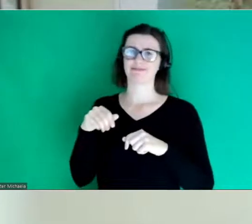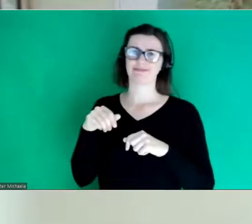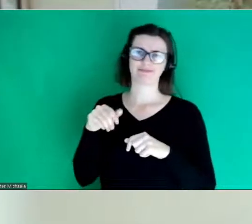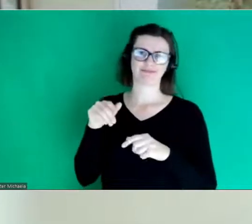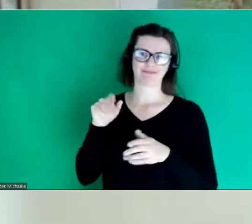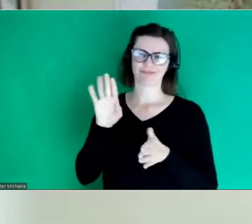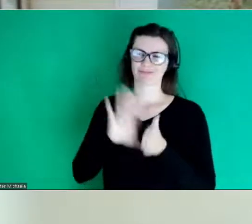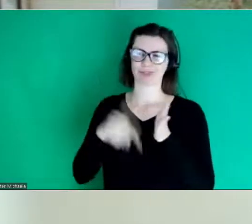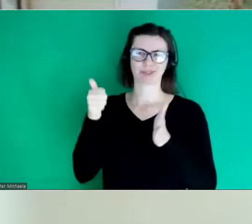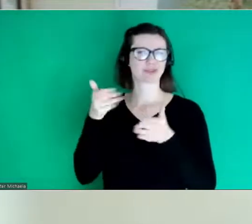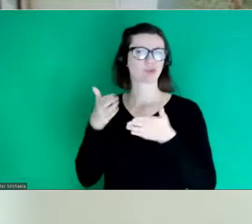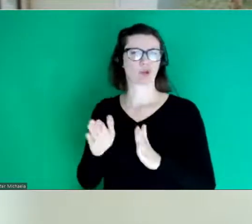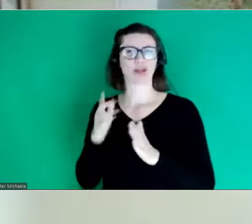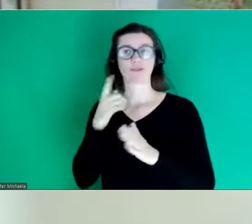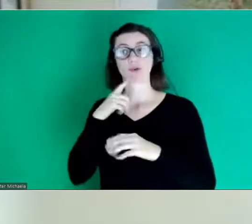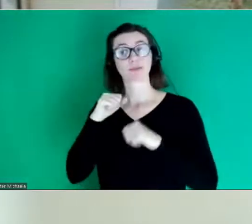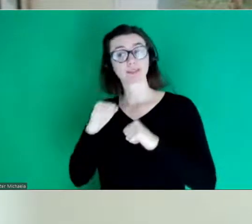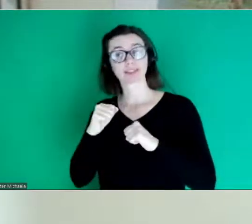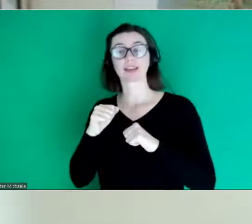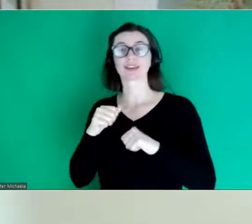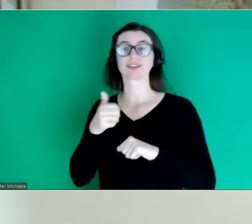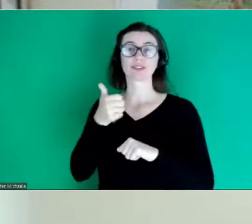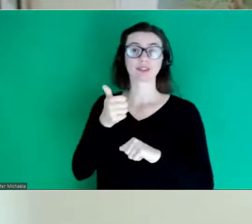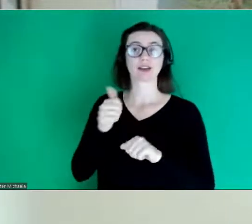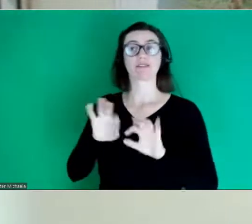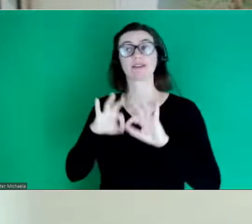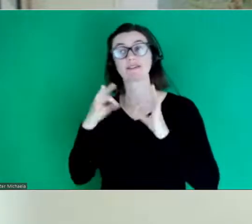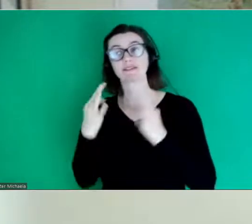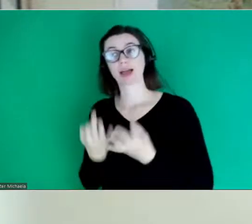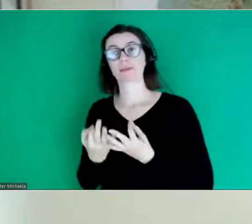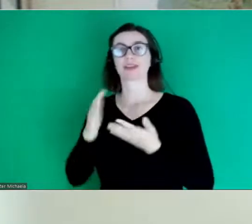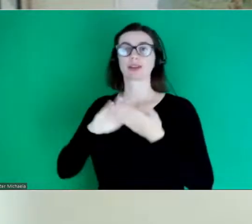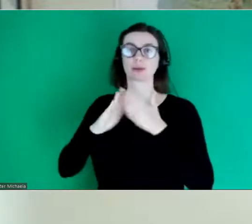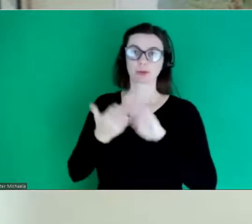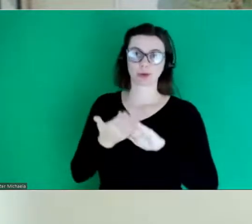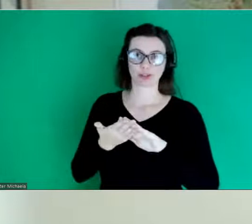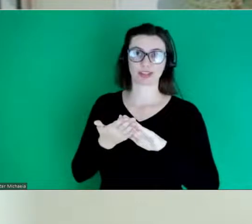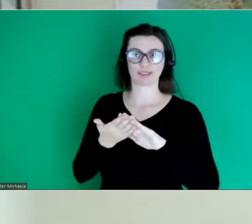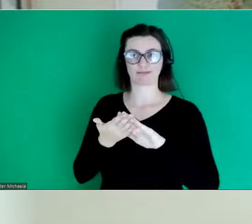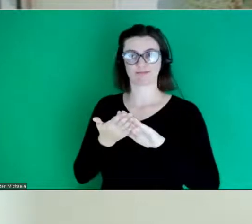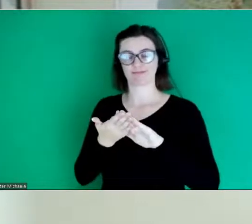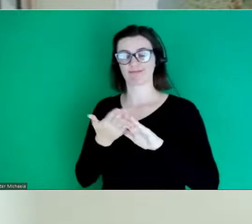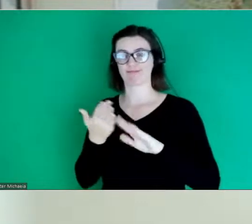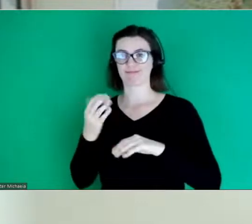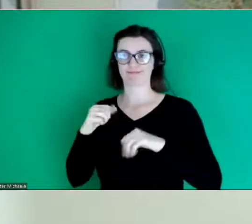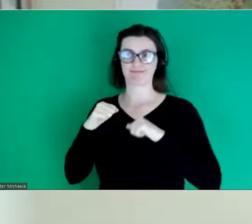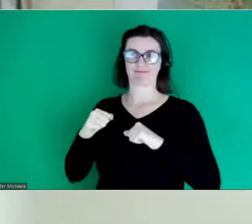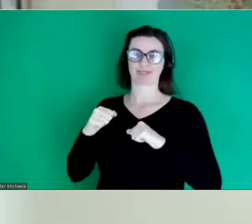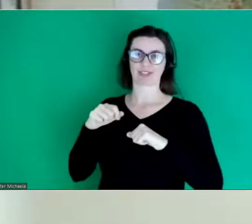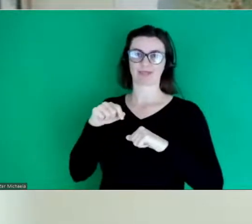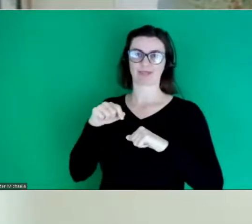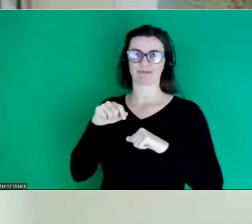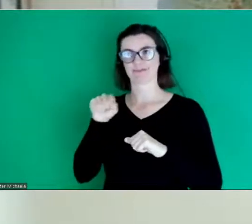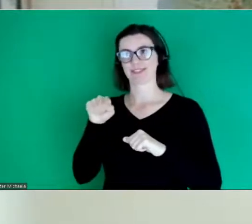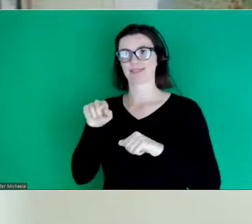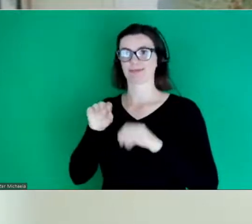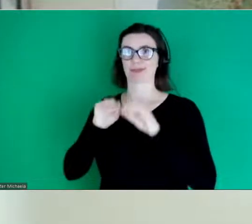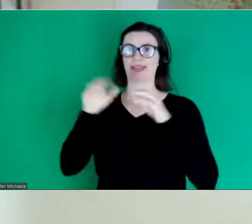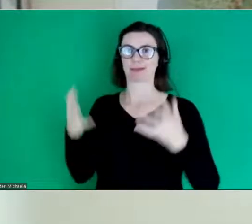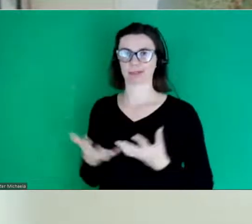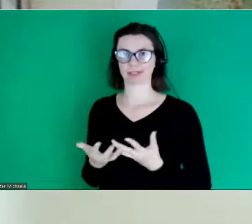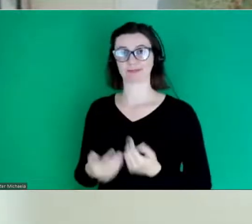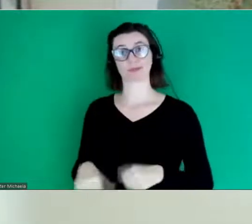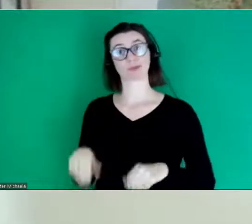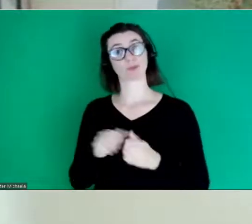your families, yourselves, and all of our community against this pandemic. So with that, I'll close.